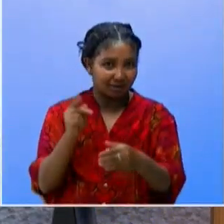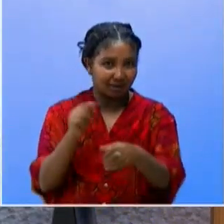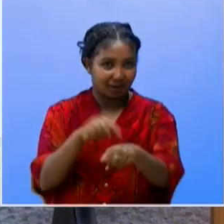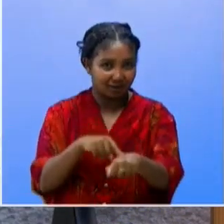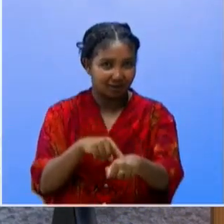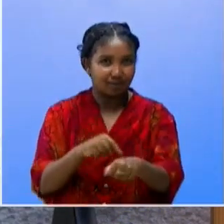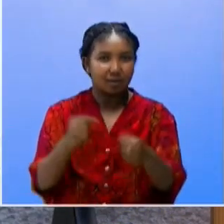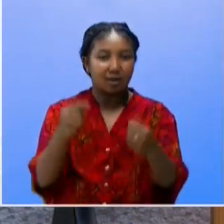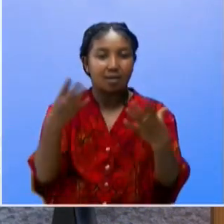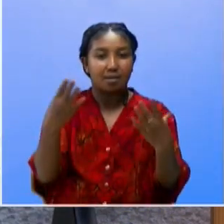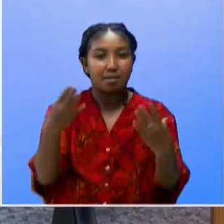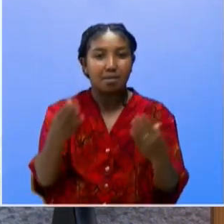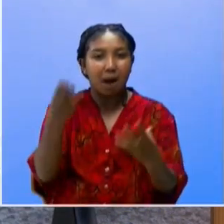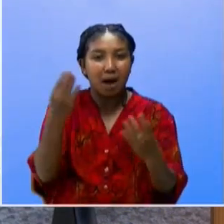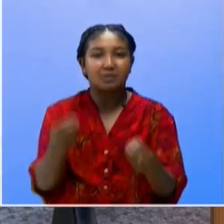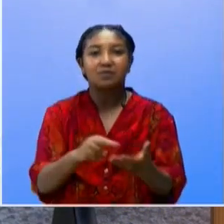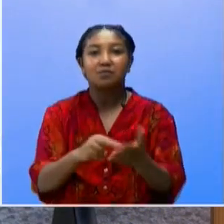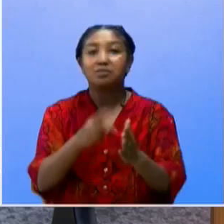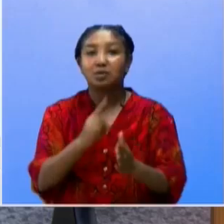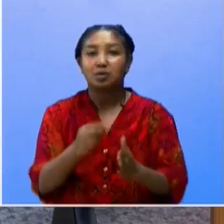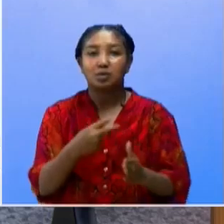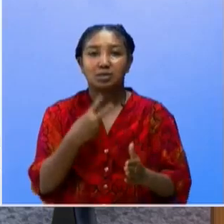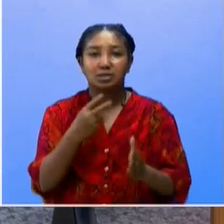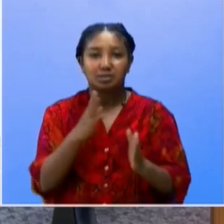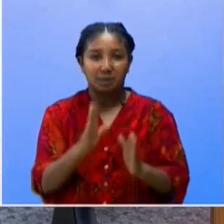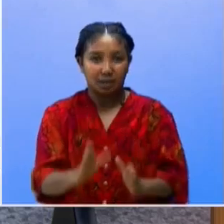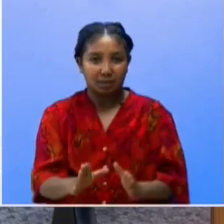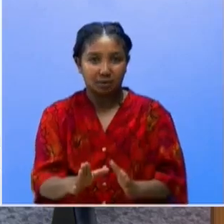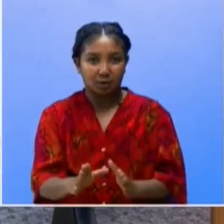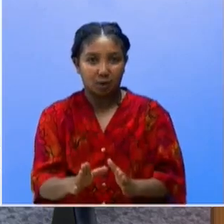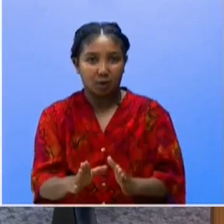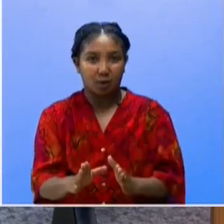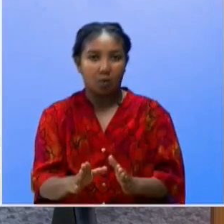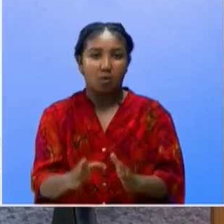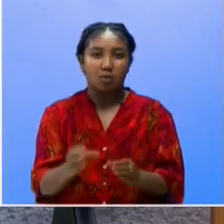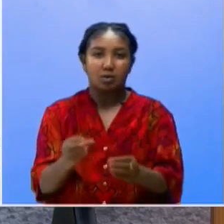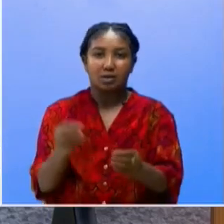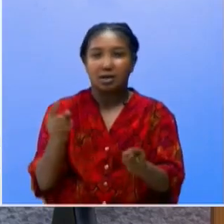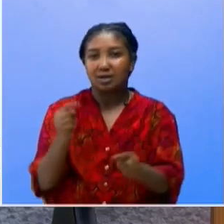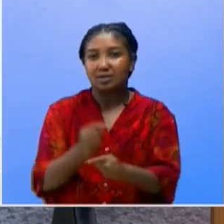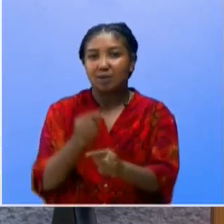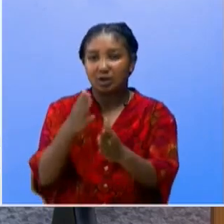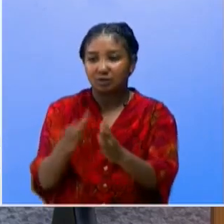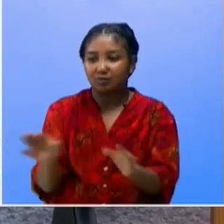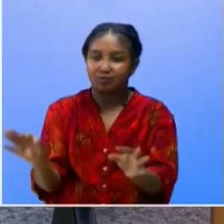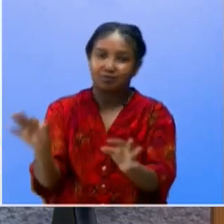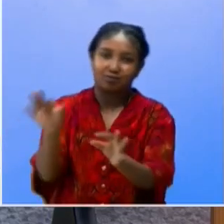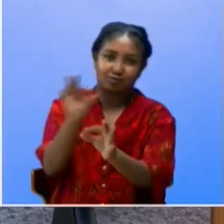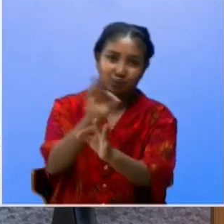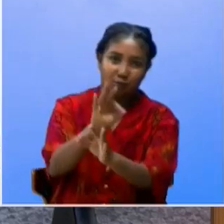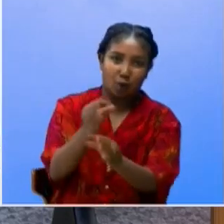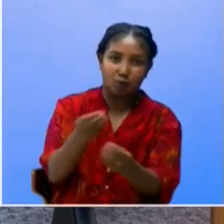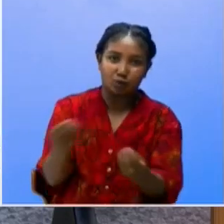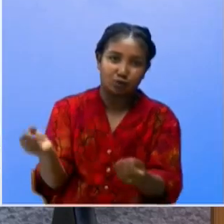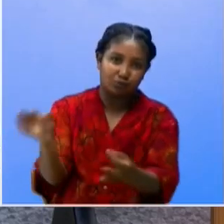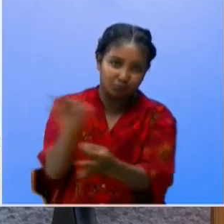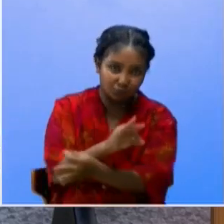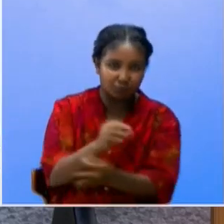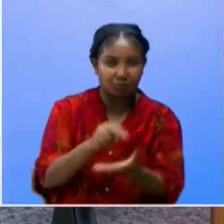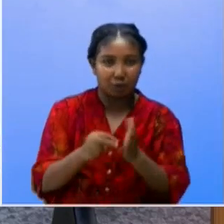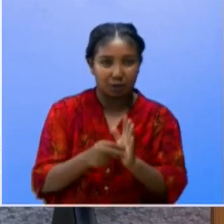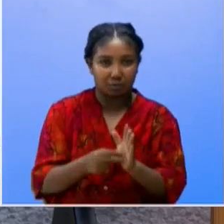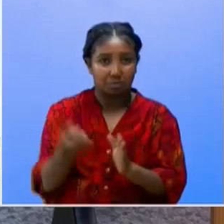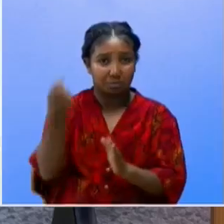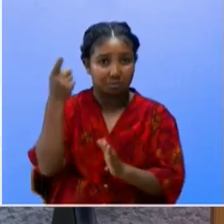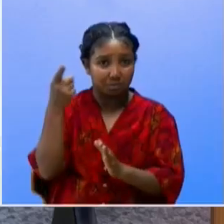Passive voice means if the speaker pays attention on the receiver's action rather than on the doer of the action. Is